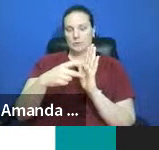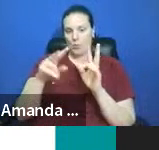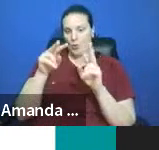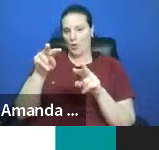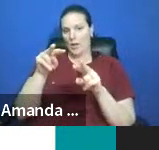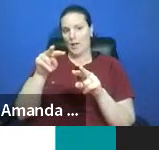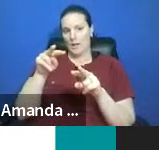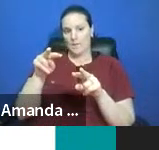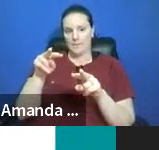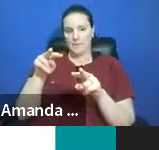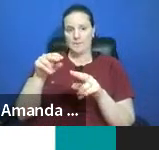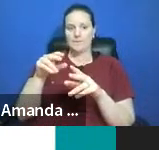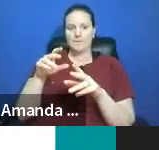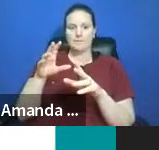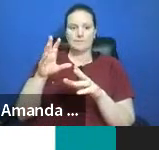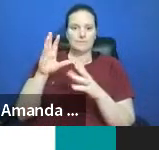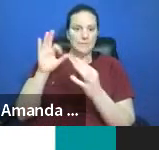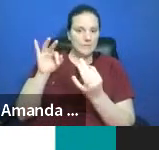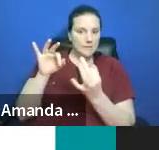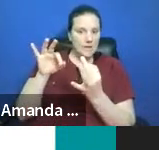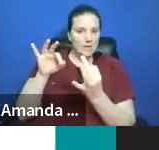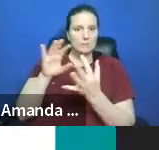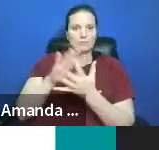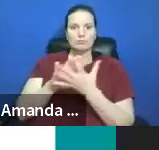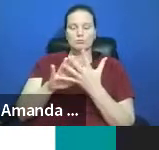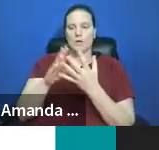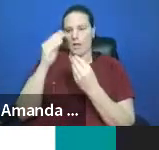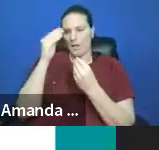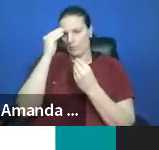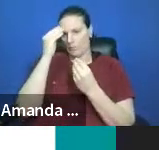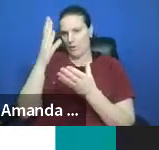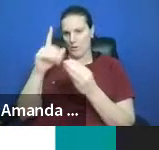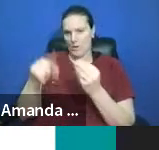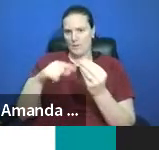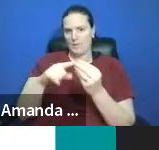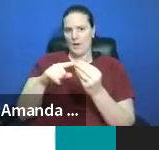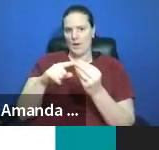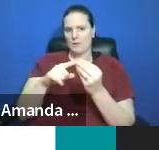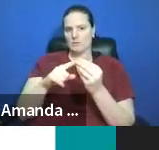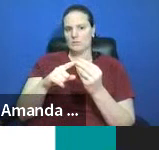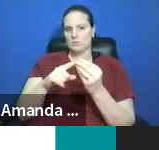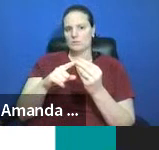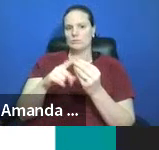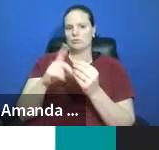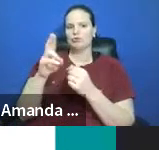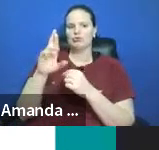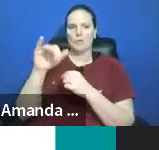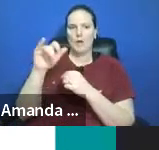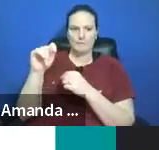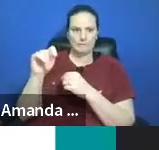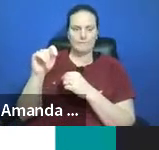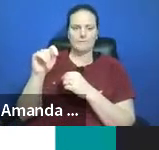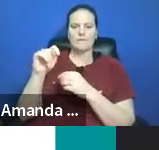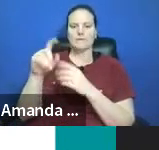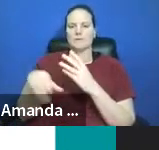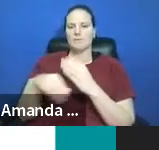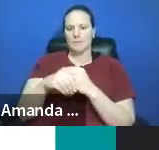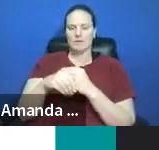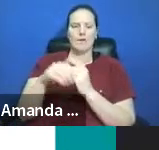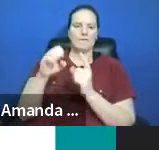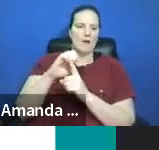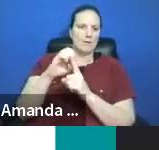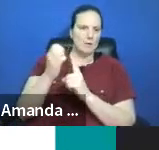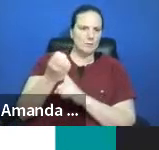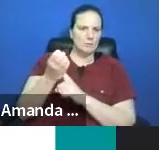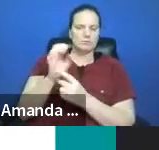at getting feedback, but also letting them know about the upcoming draft supplemental environmental impact statement that